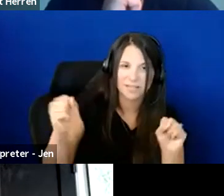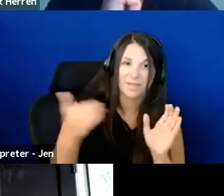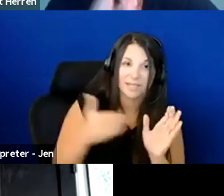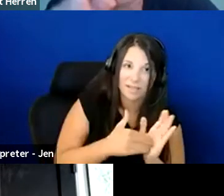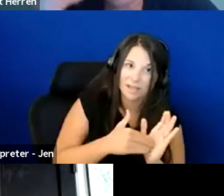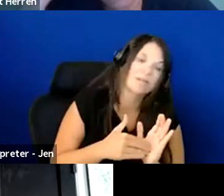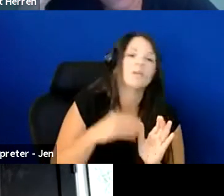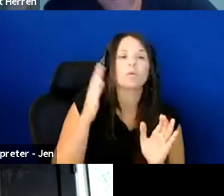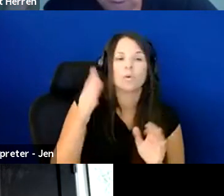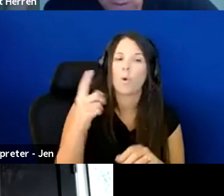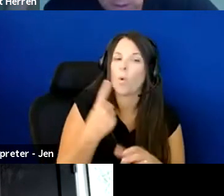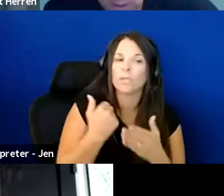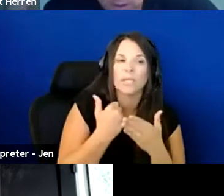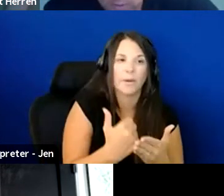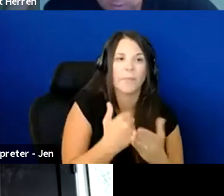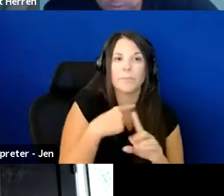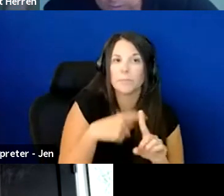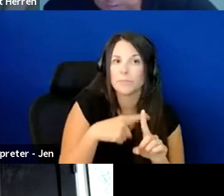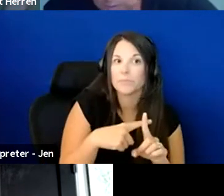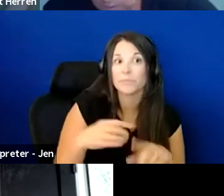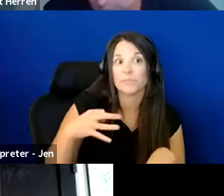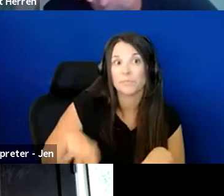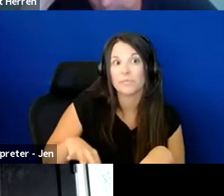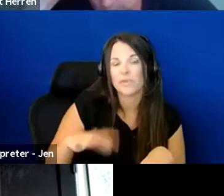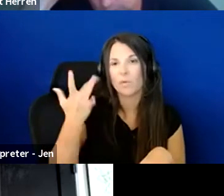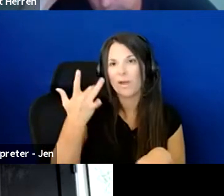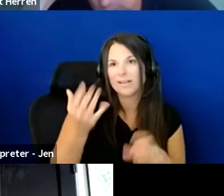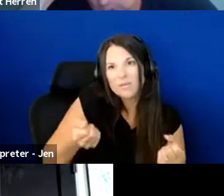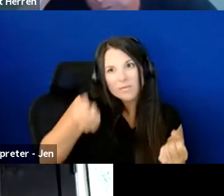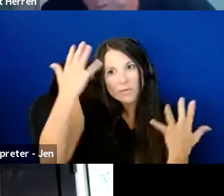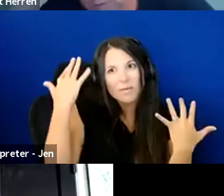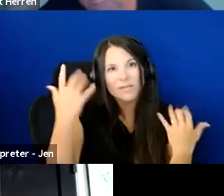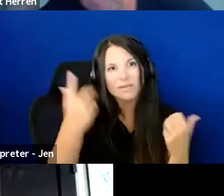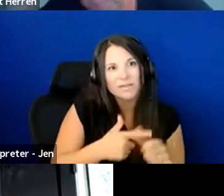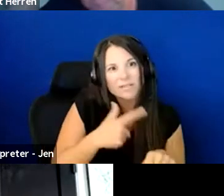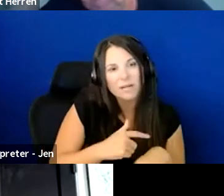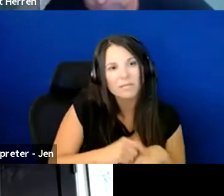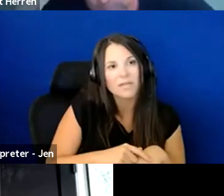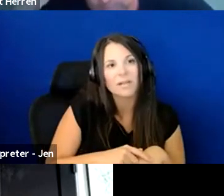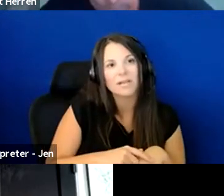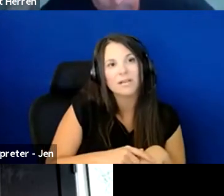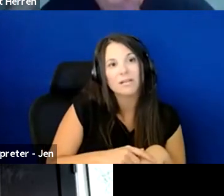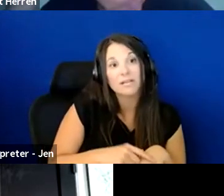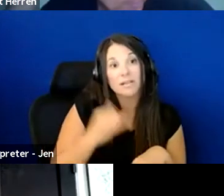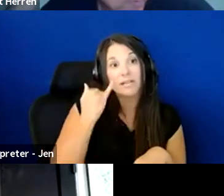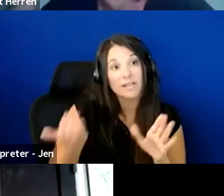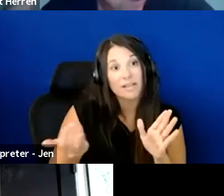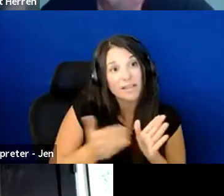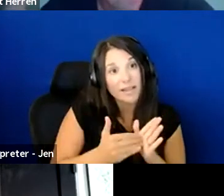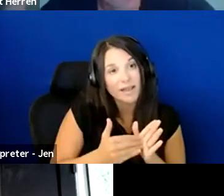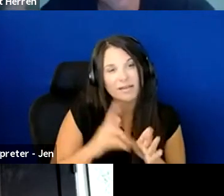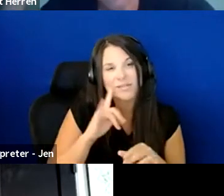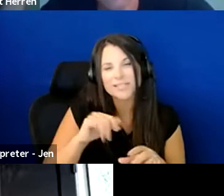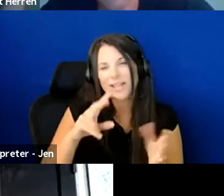only benefit. It's so overwhelming the first time that you take it. And so when you take it again, it's kind of like reading a book a